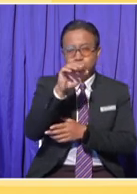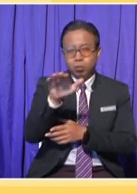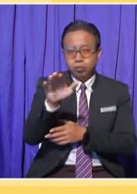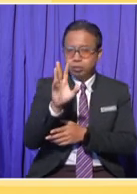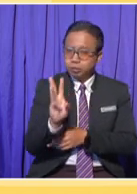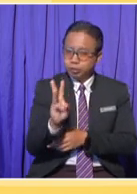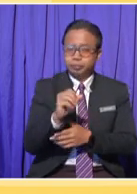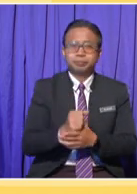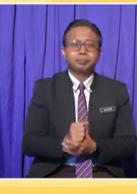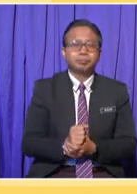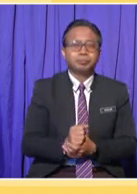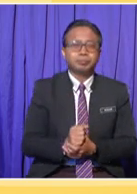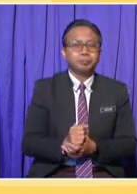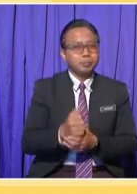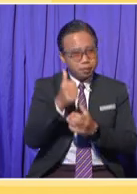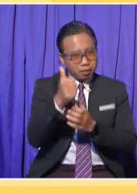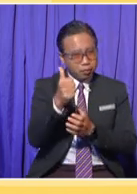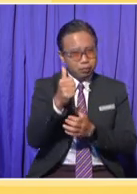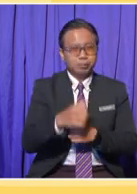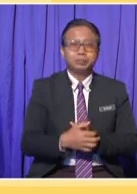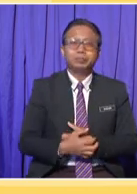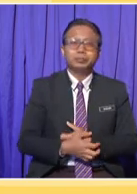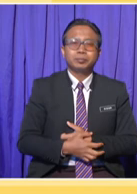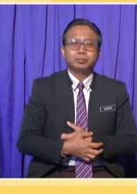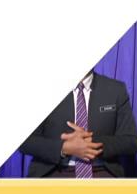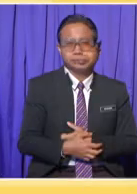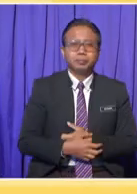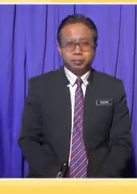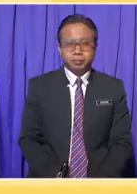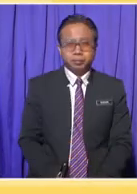6. Excellent!